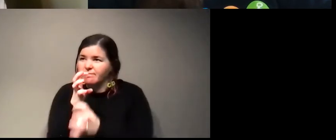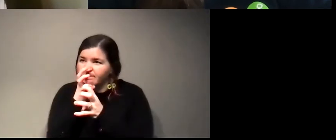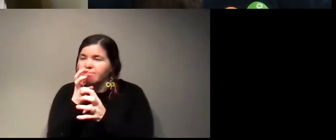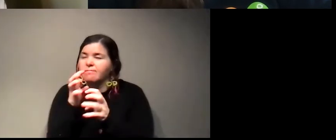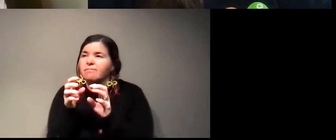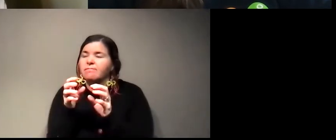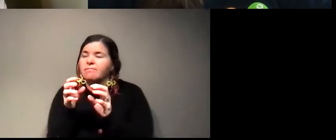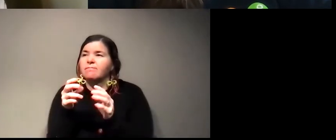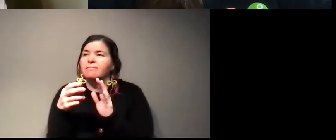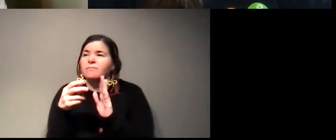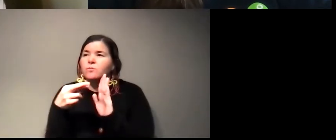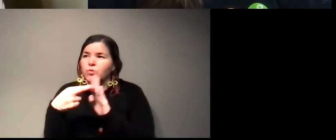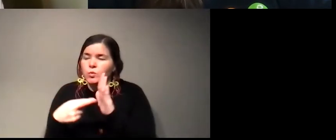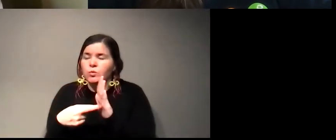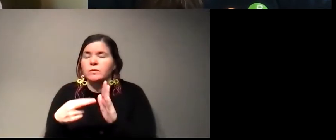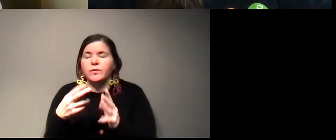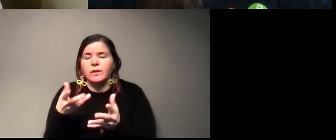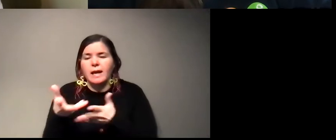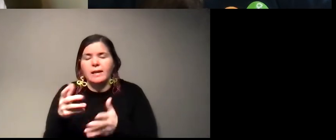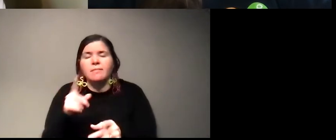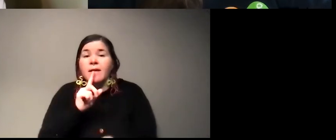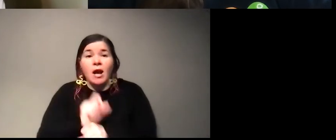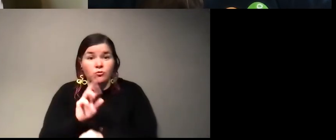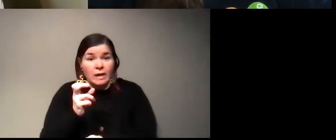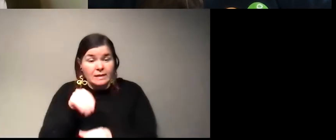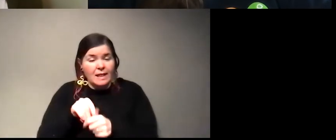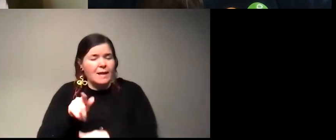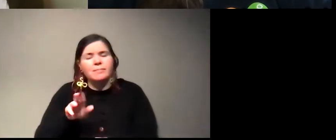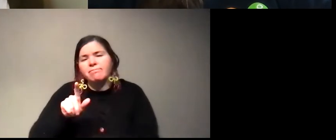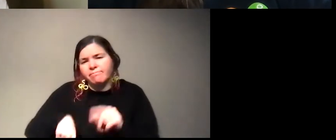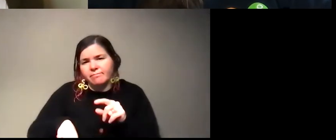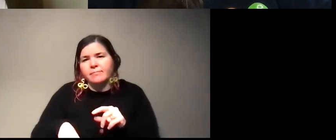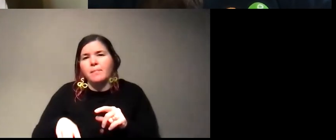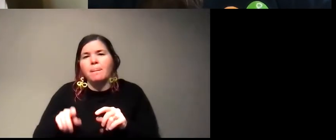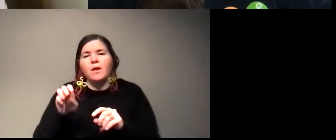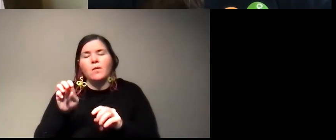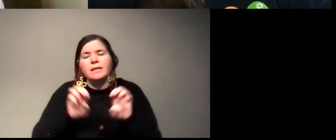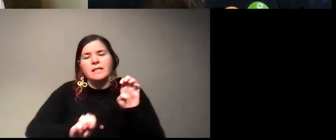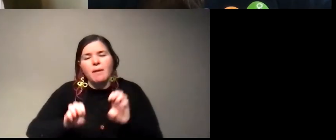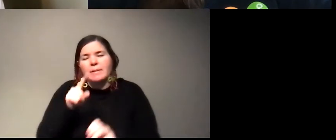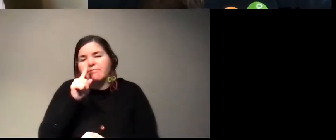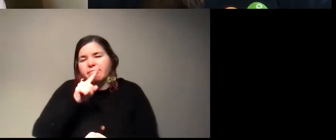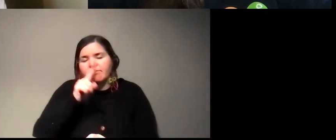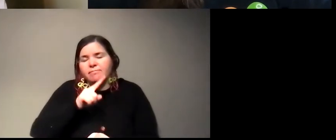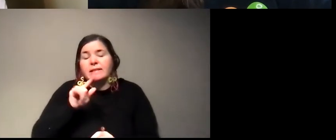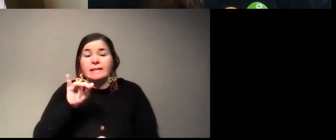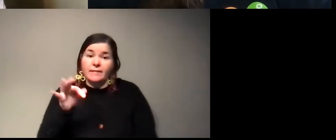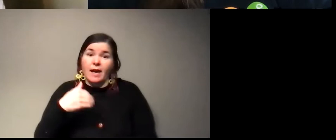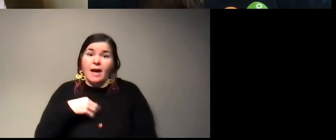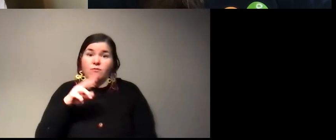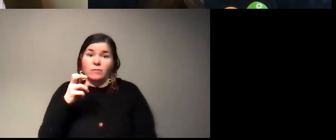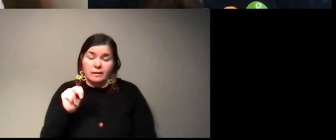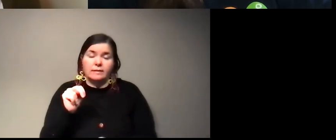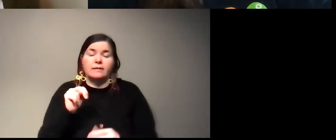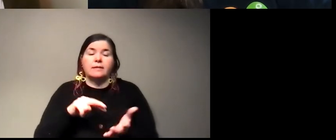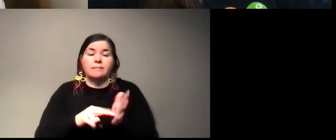protocols for handling ricin. We can't have actual ricin in the lab. So these experiments were just mimicking if we had ricin, then this is what the